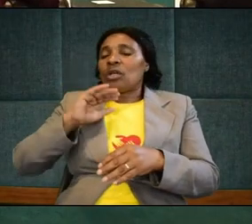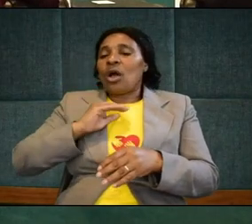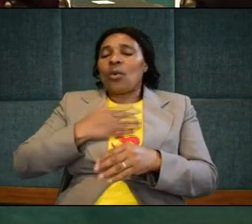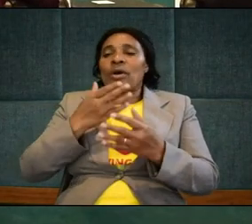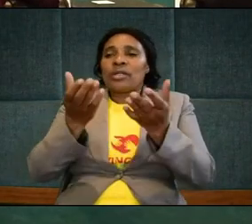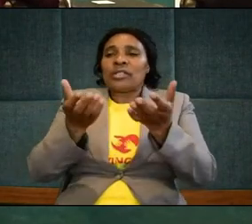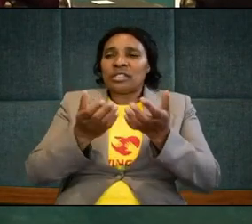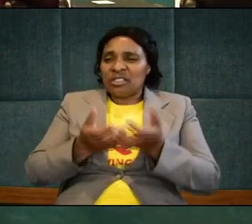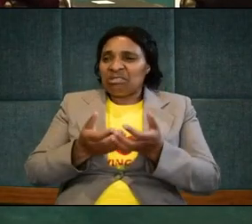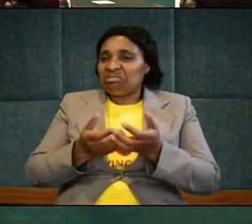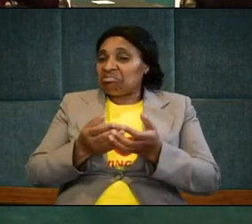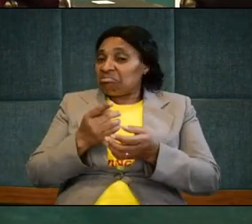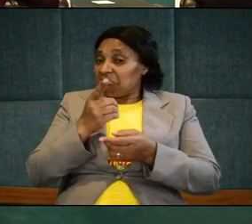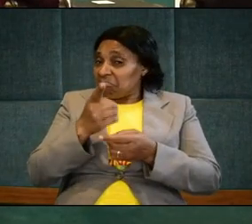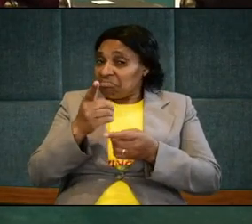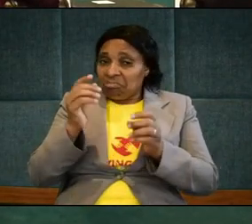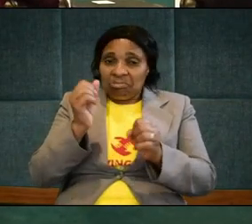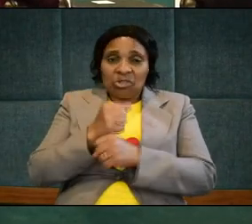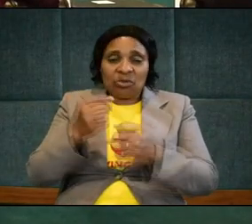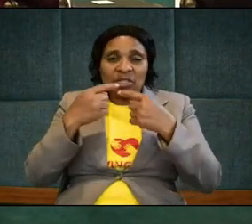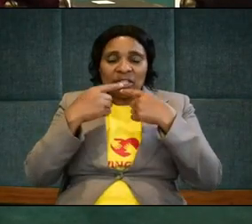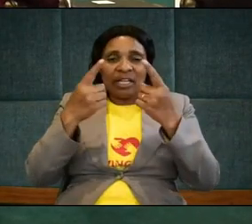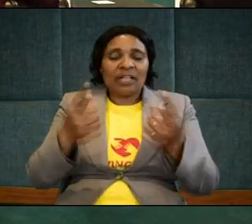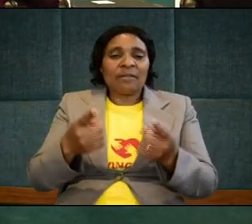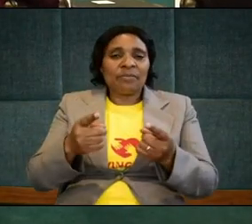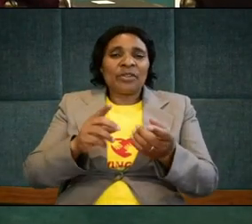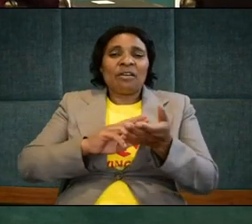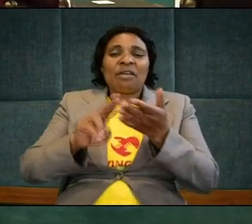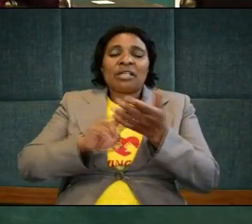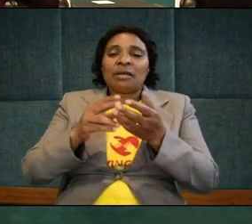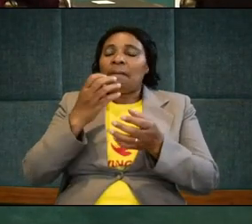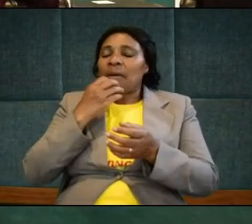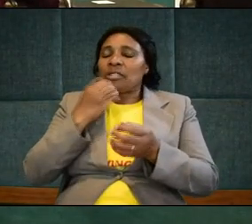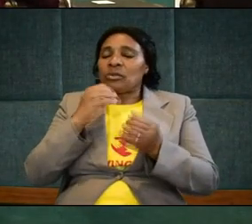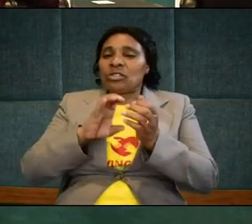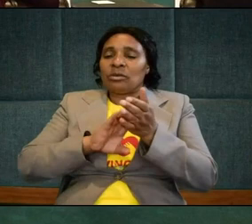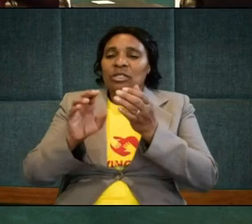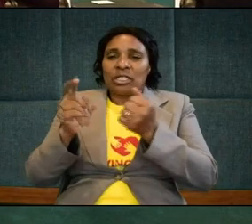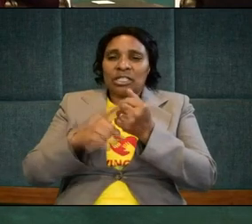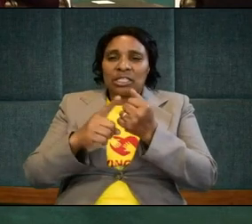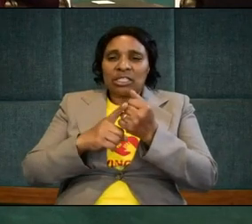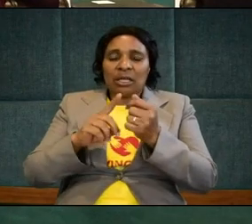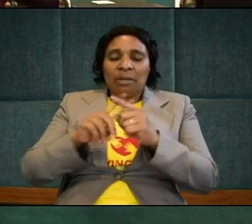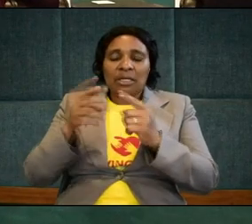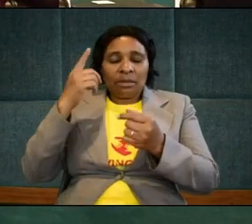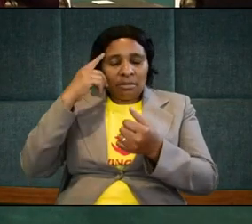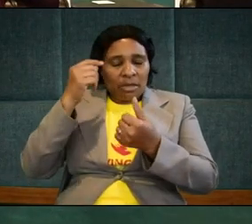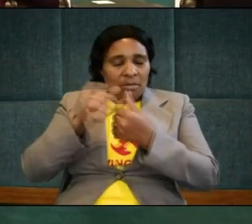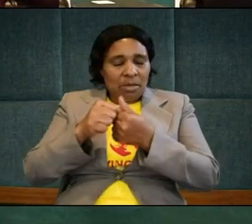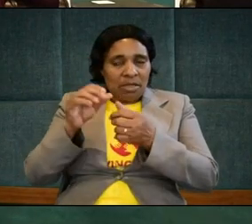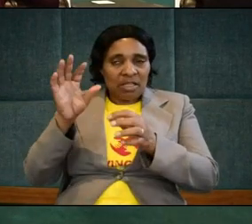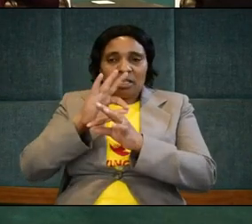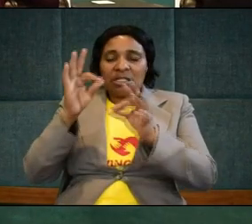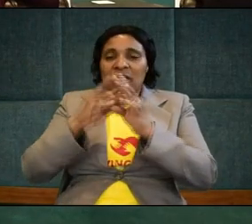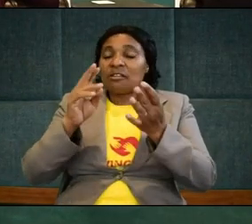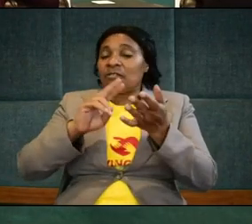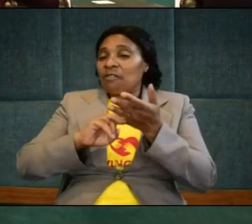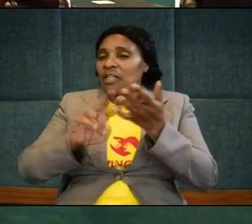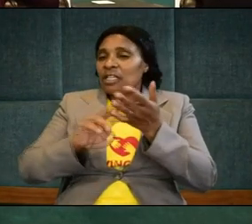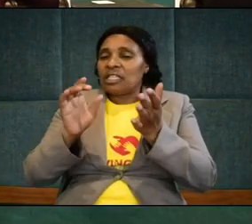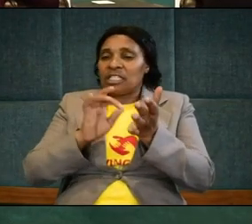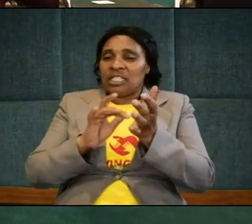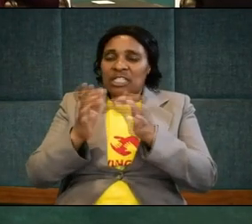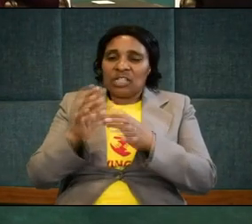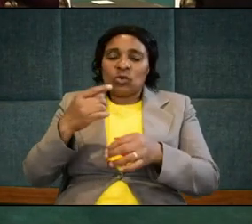You don't have to tell him. Like, there's this verse, it's in Matthew 6, but I can't remember the exact verse, that Jesus